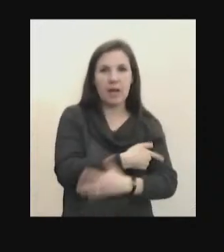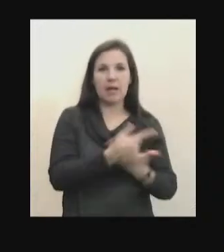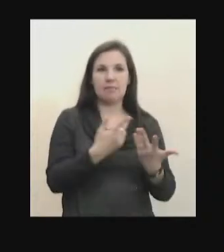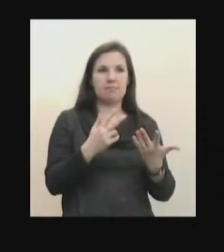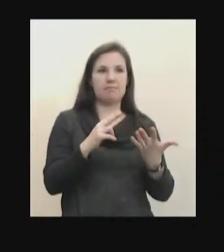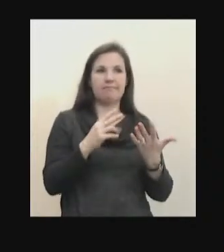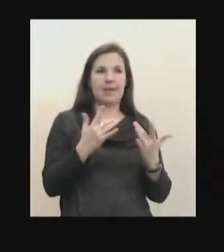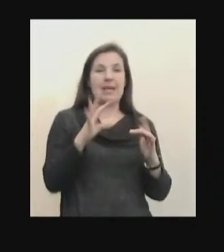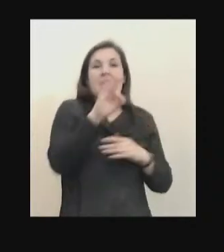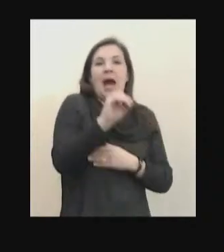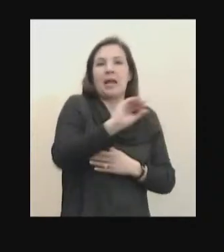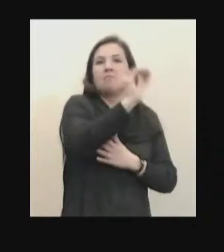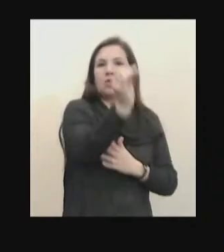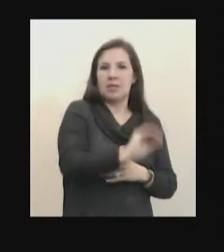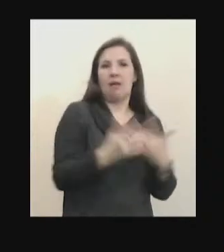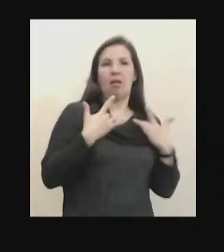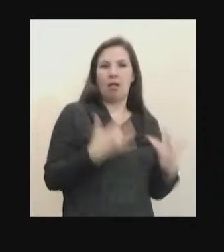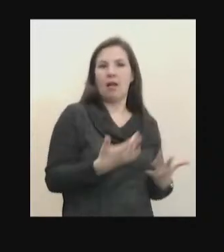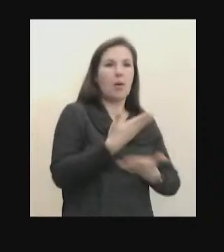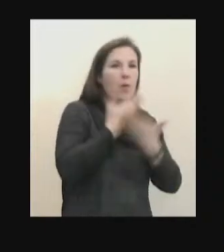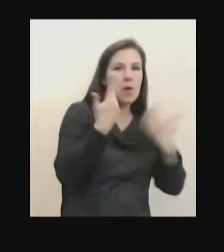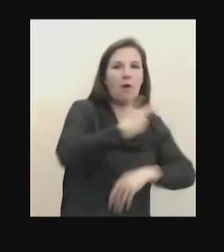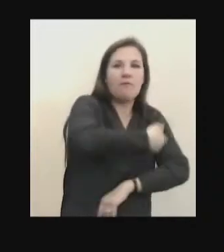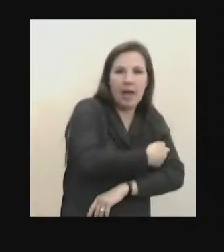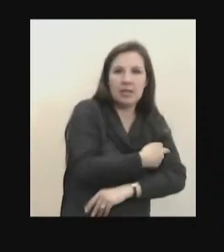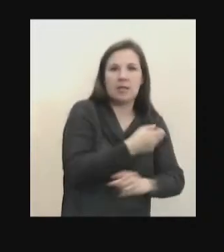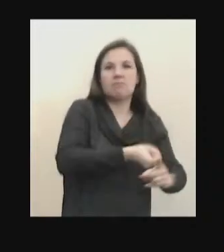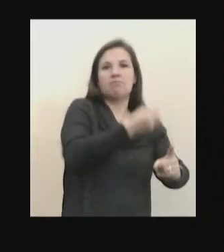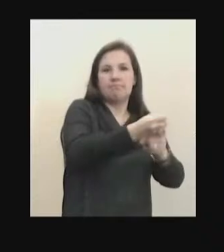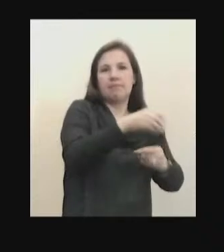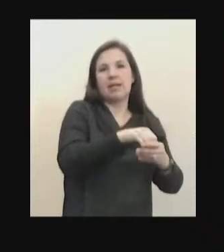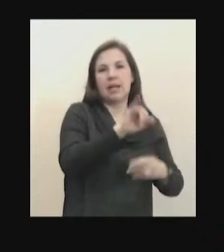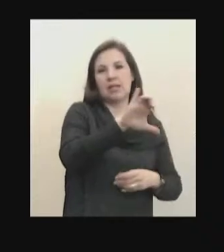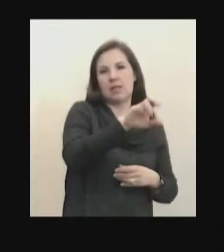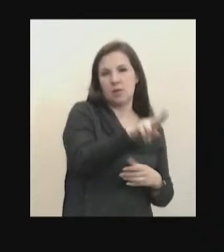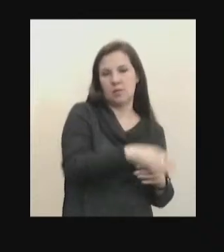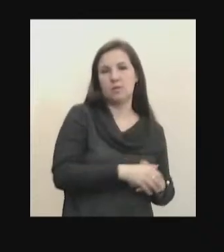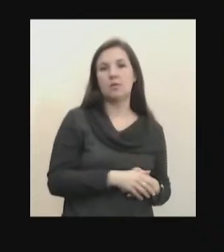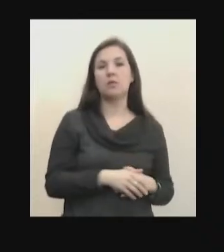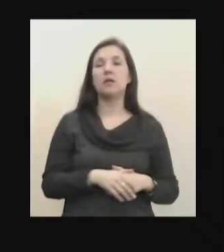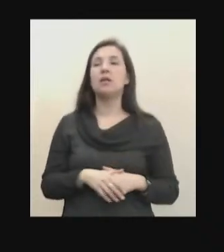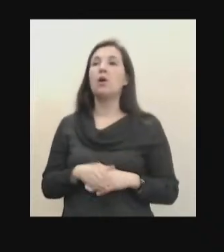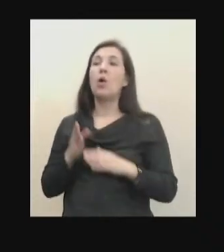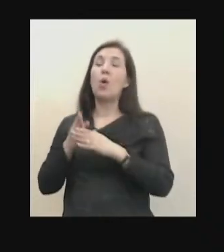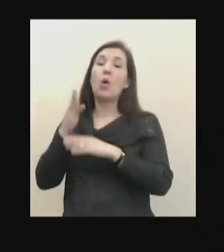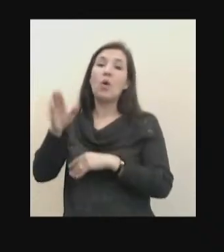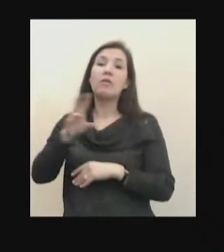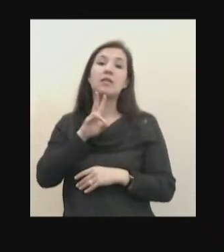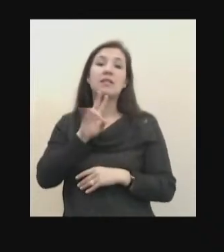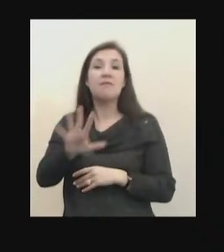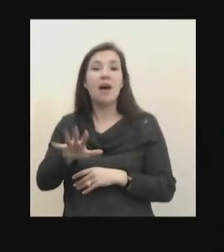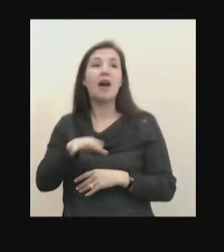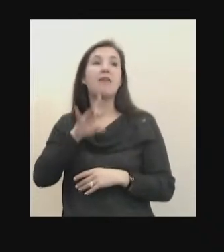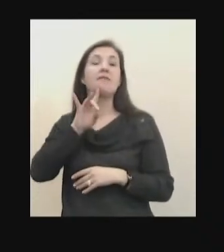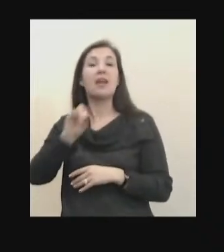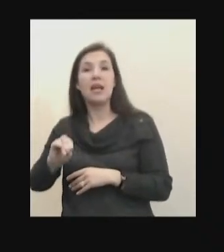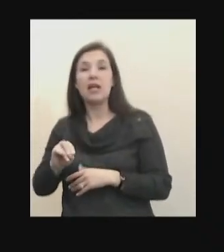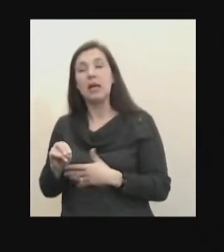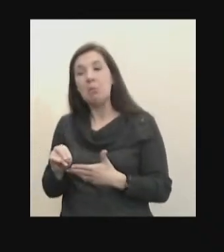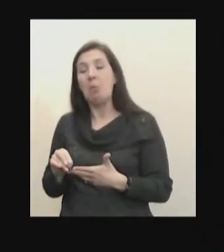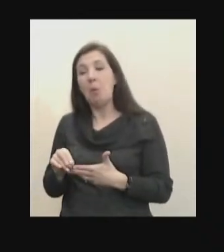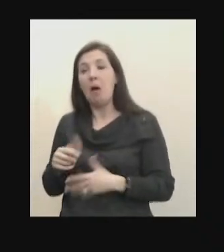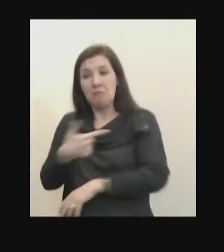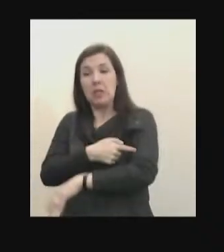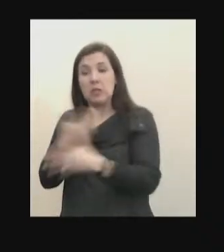90%. When we talk about the older age categories over the age of 75 and 80, there are vaccinated people who are in the hospital. But when you're